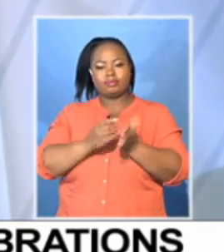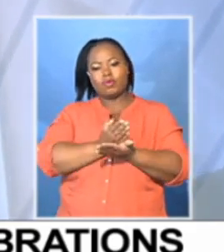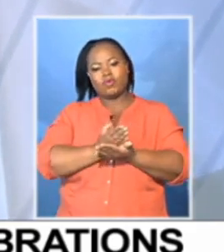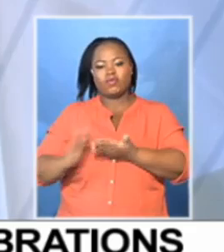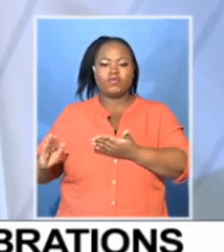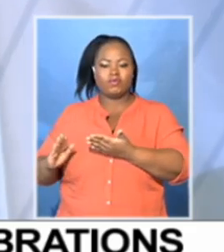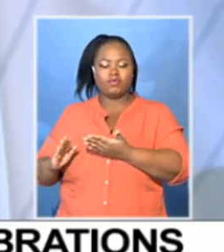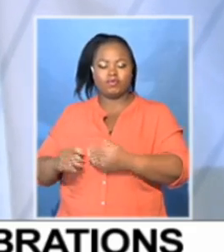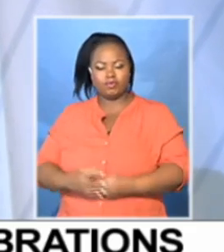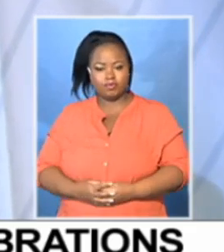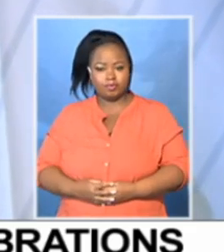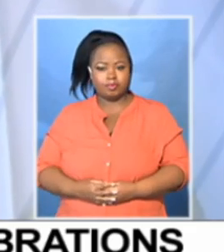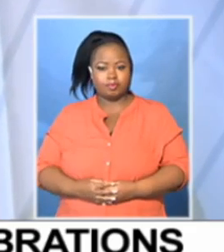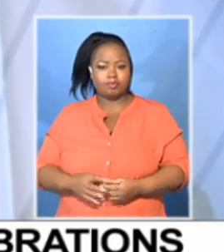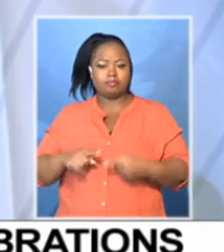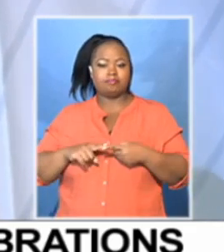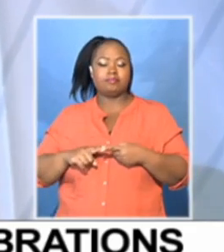land rights,